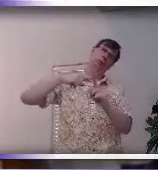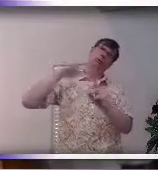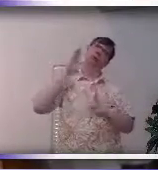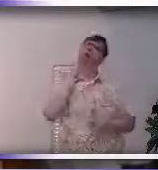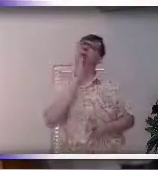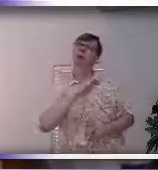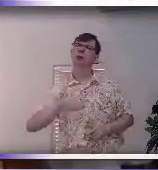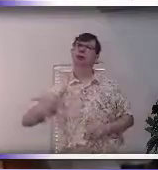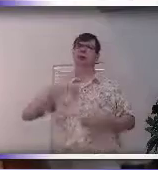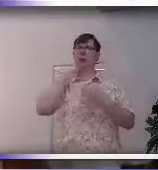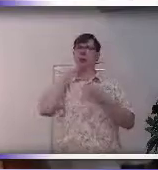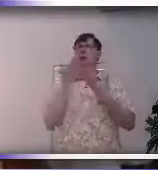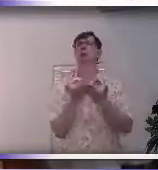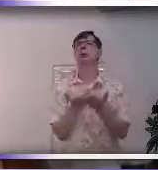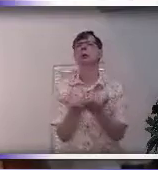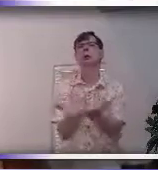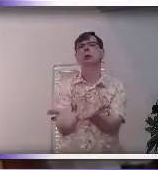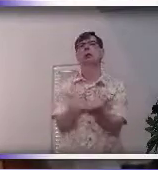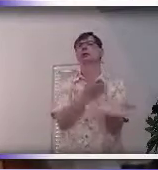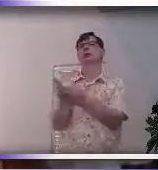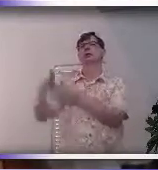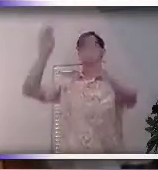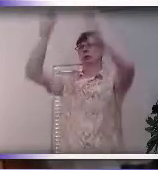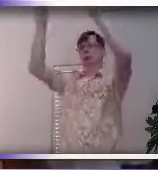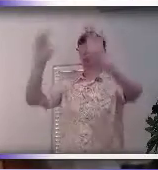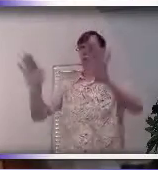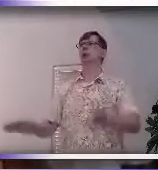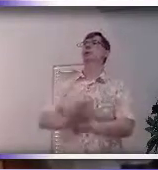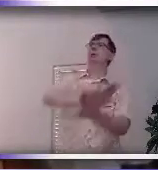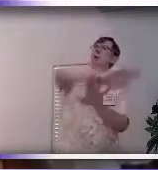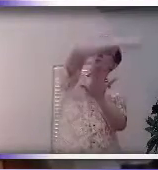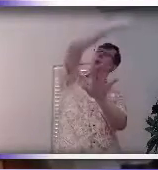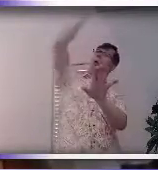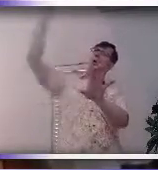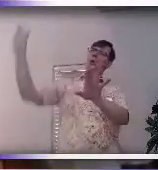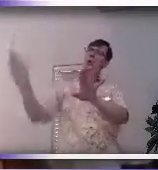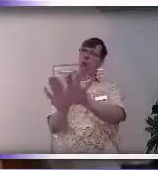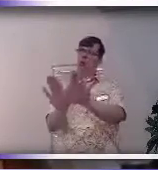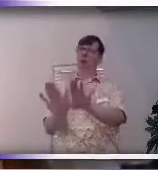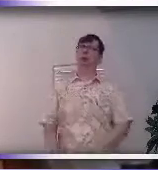be of service to the greater whole.